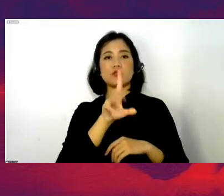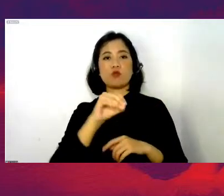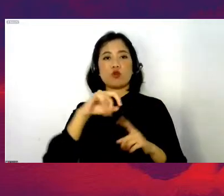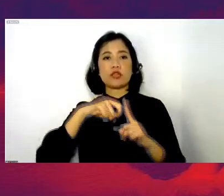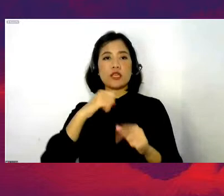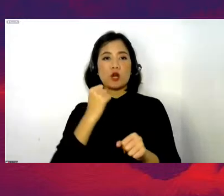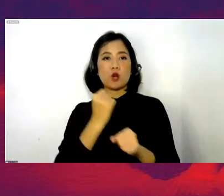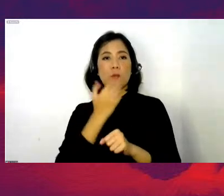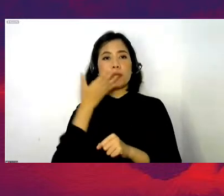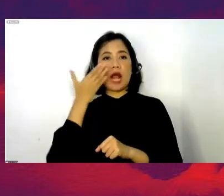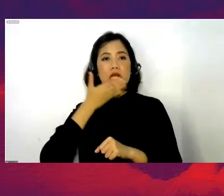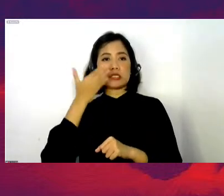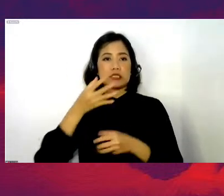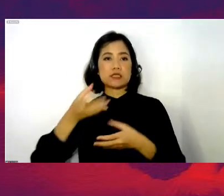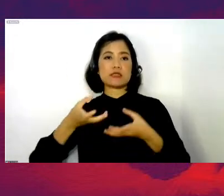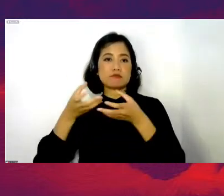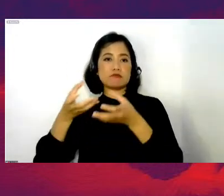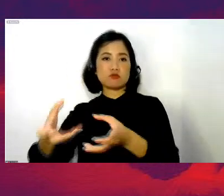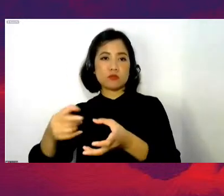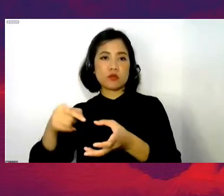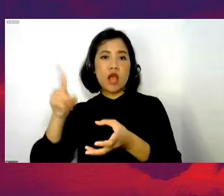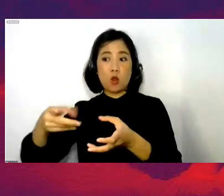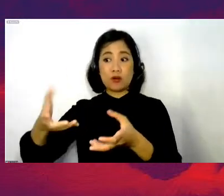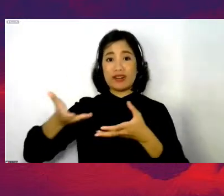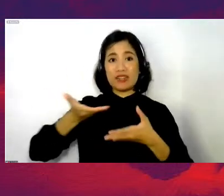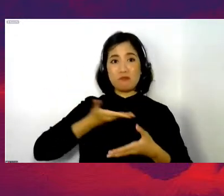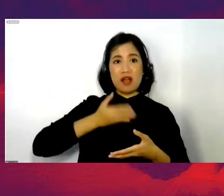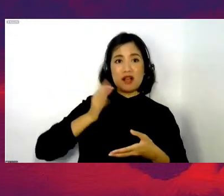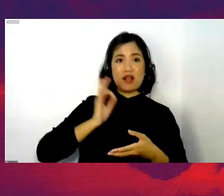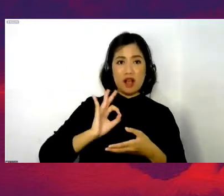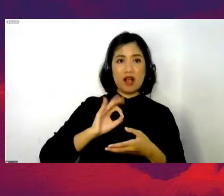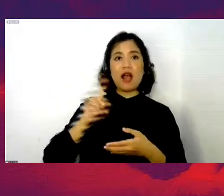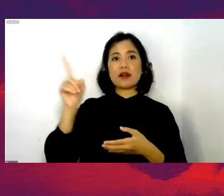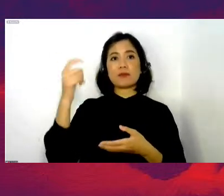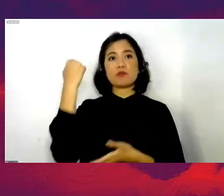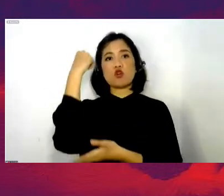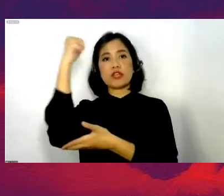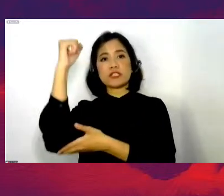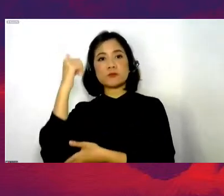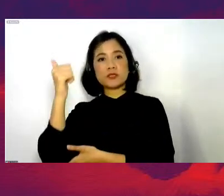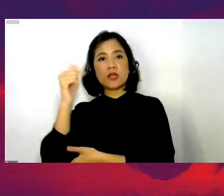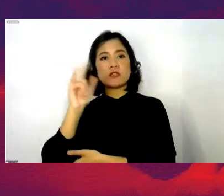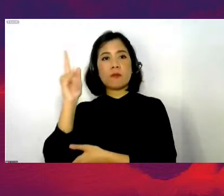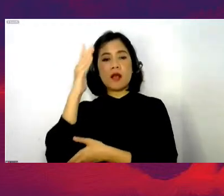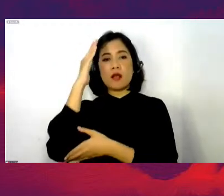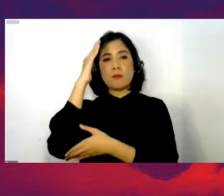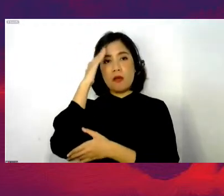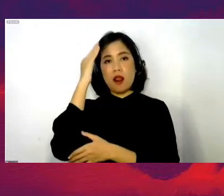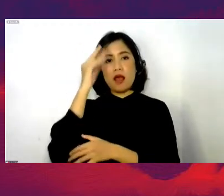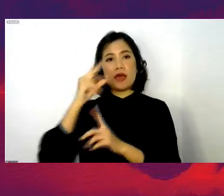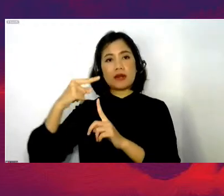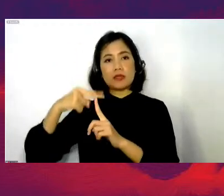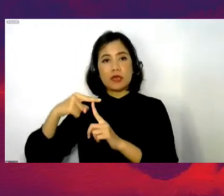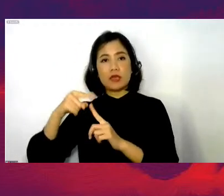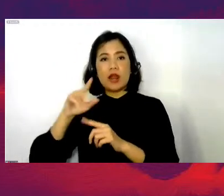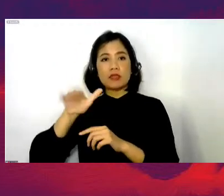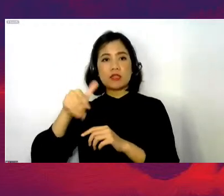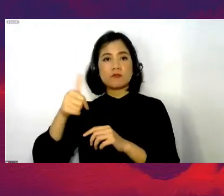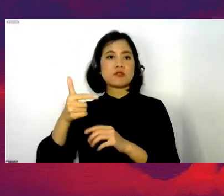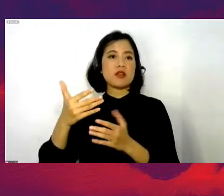are set of the program that government of Indonesia, Pak Bambang, definitely aware, because this is also part of his policy when he was the Ministry